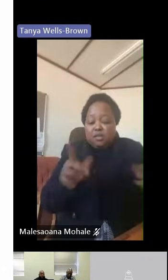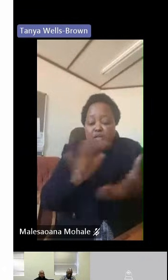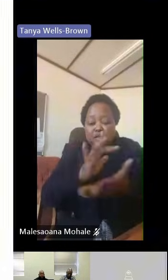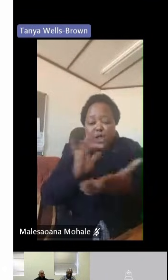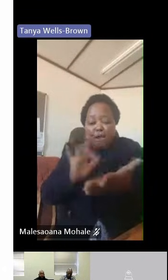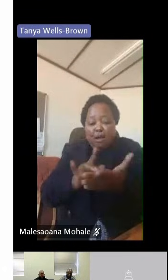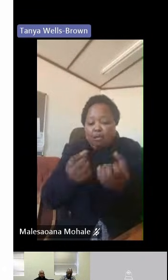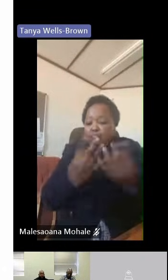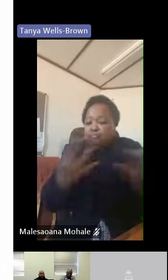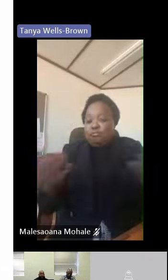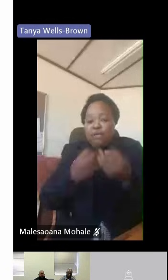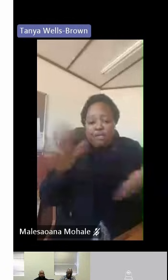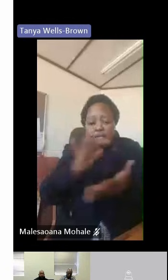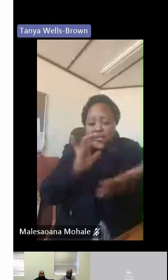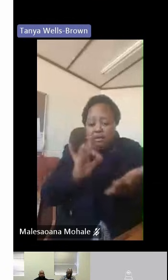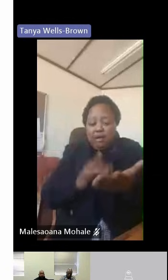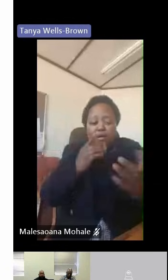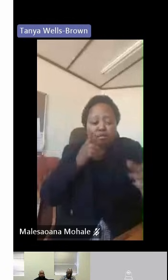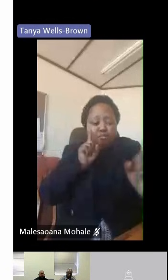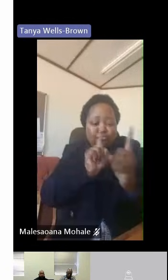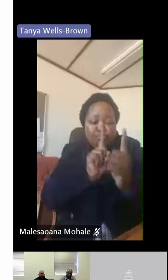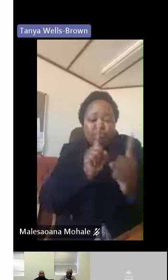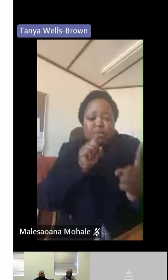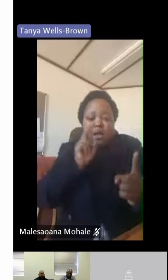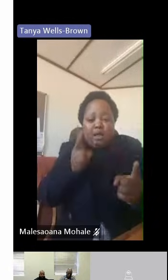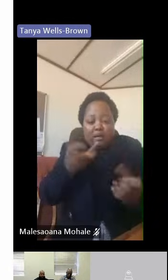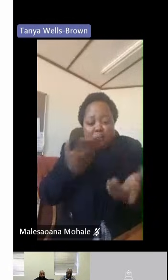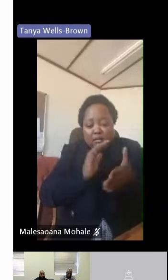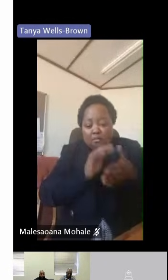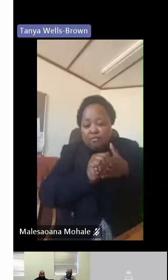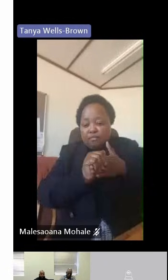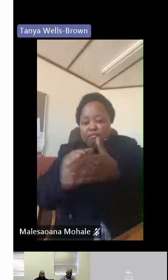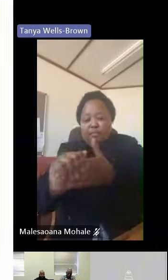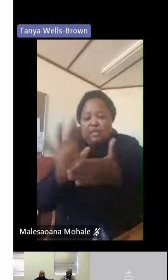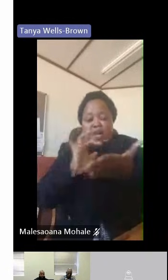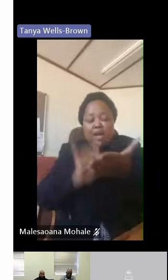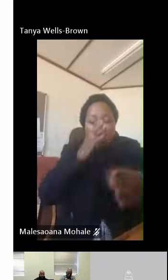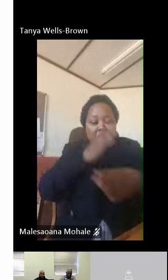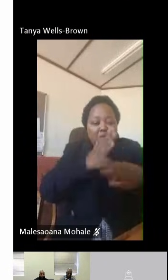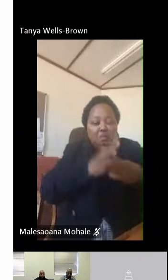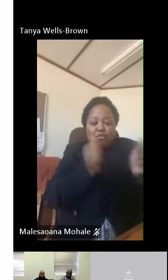have guidance on how these different sectors work together.